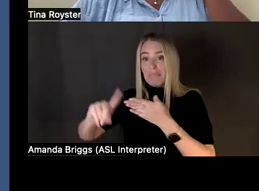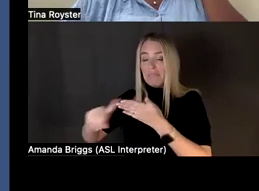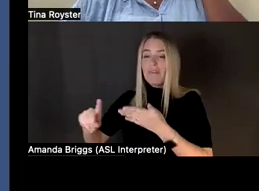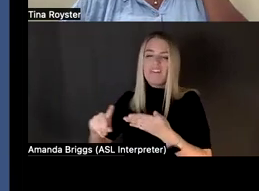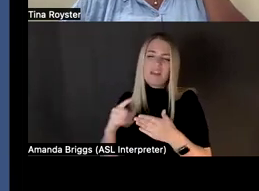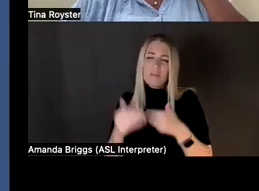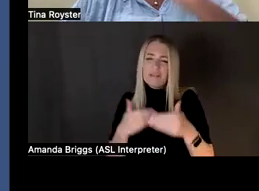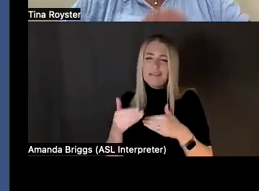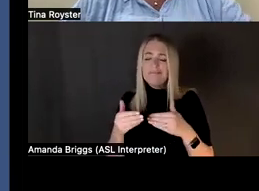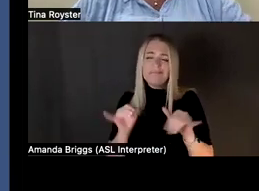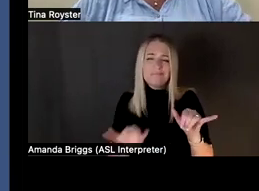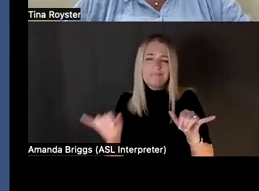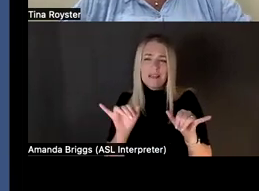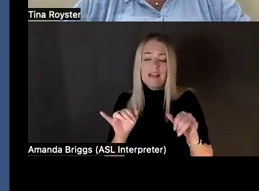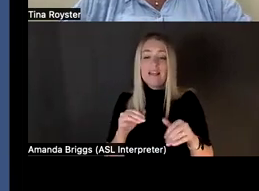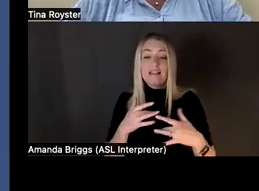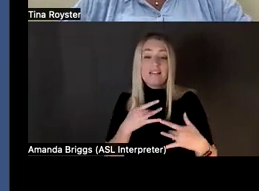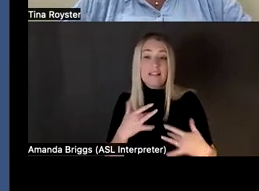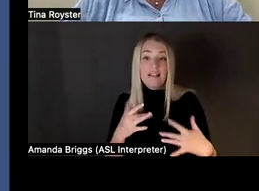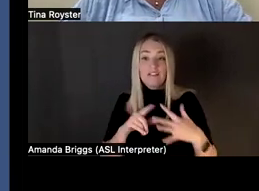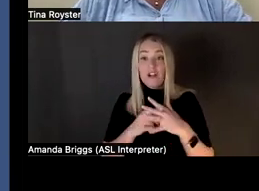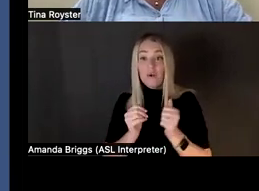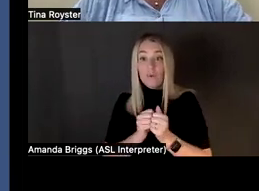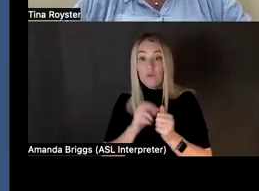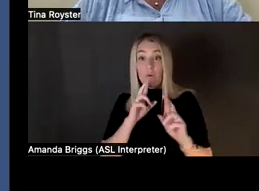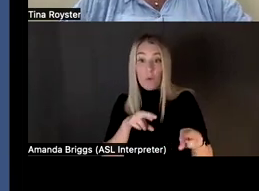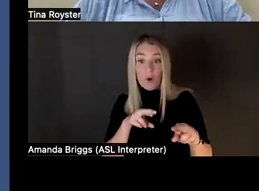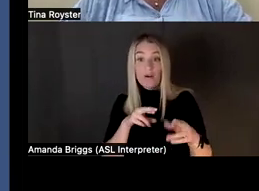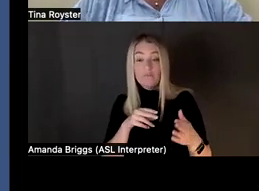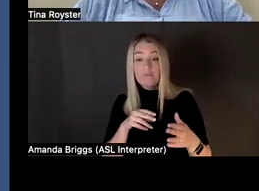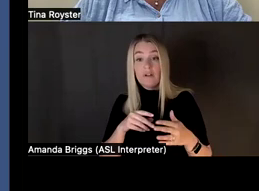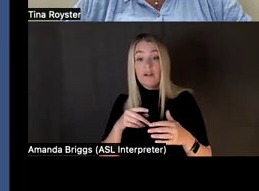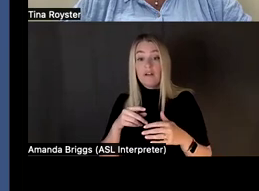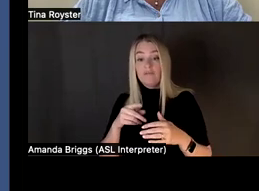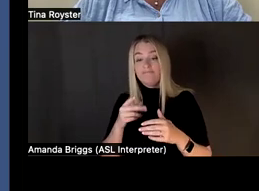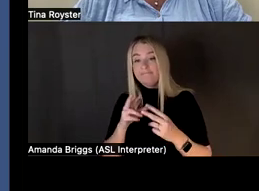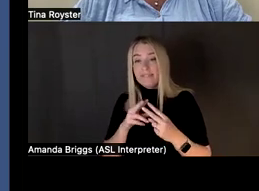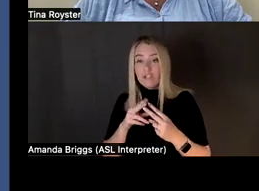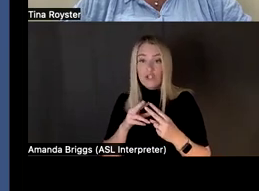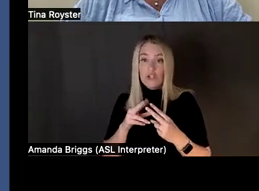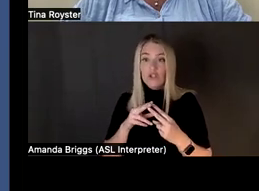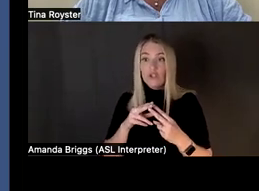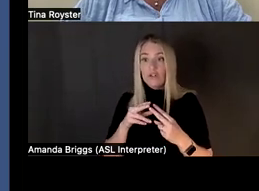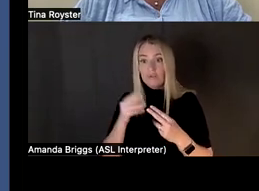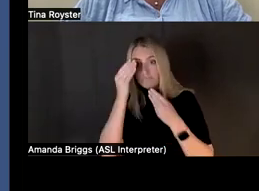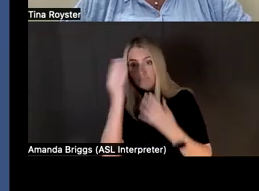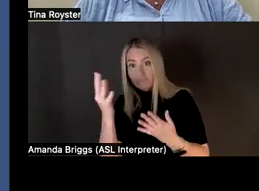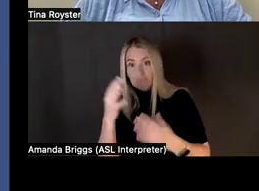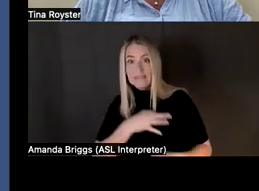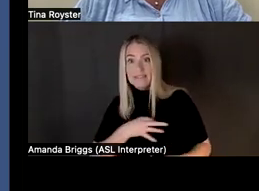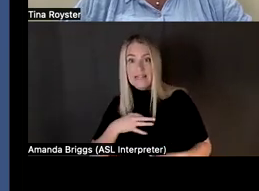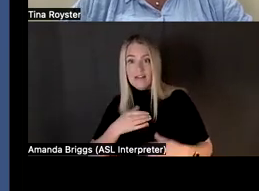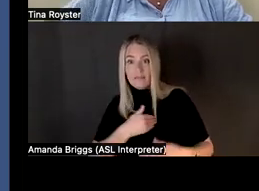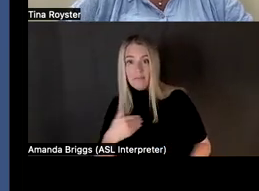same. And usually what it starts with is a report, and it's initiated by either a report to a staff member,